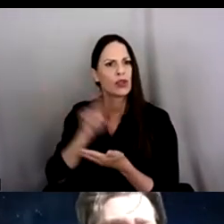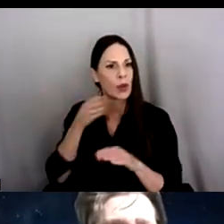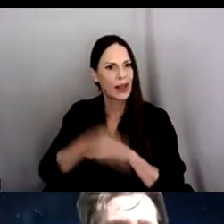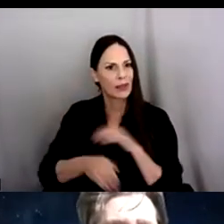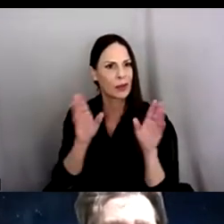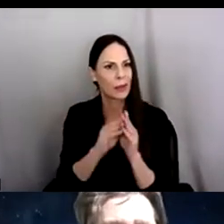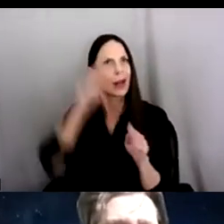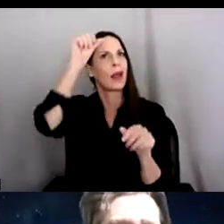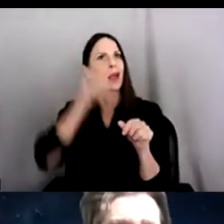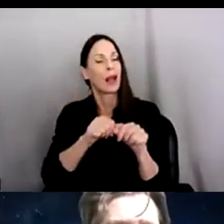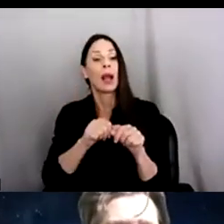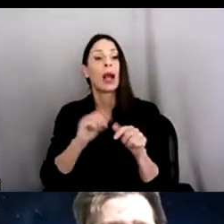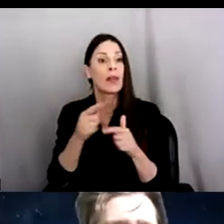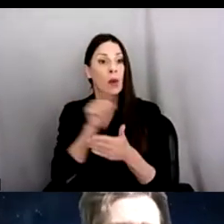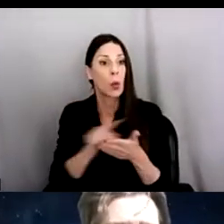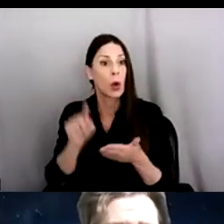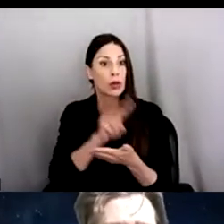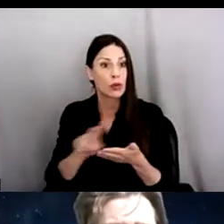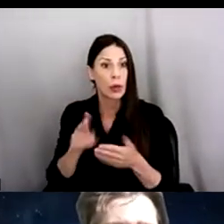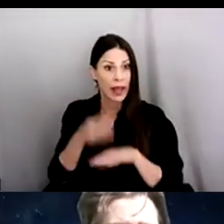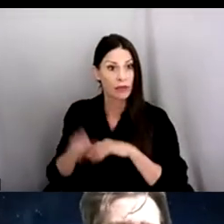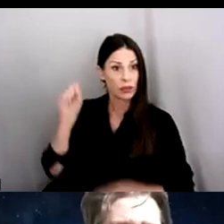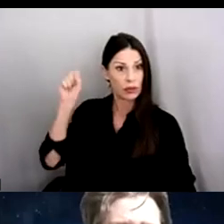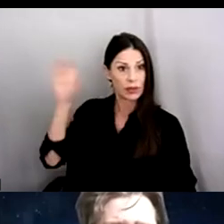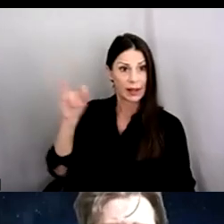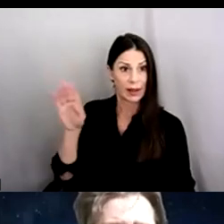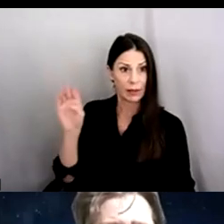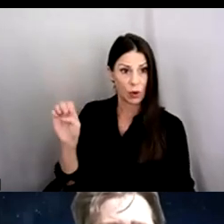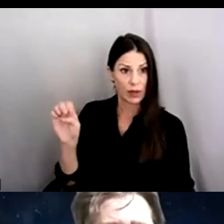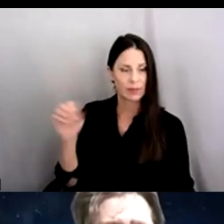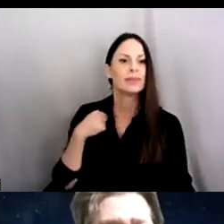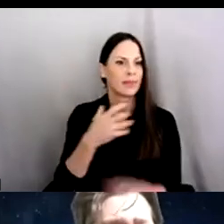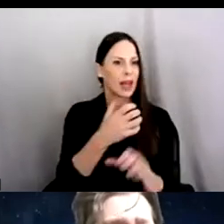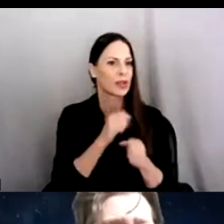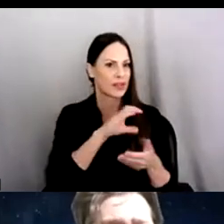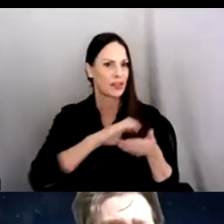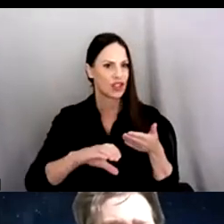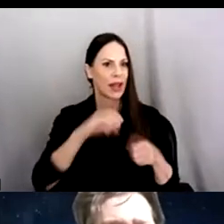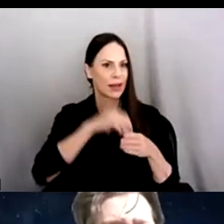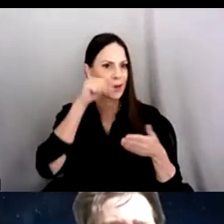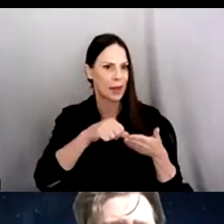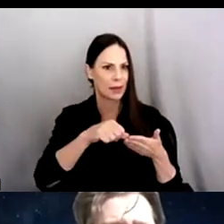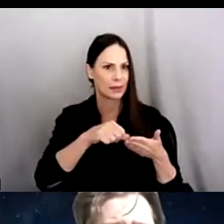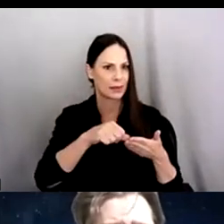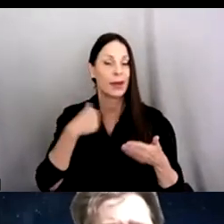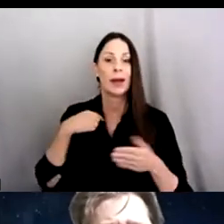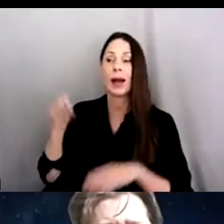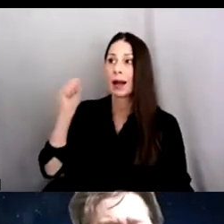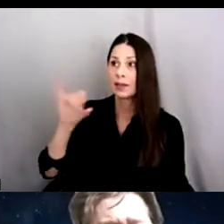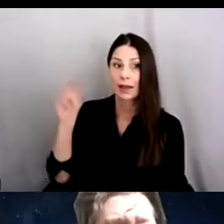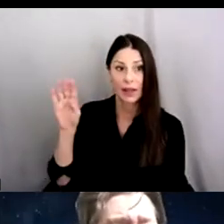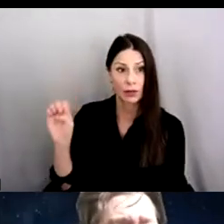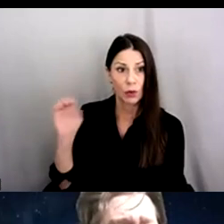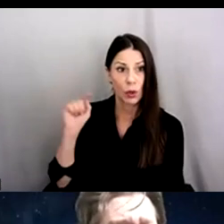then like a week or 2 after I send in the invoice, like I get a check in the mail and I send the invoice